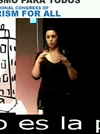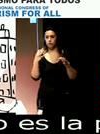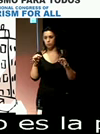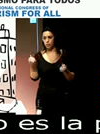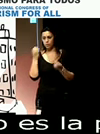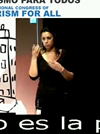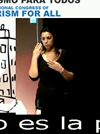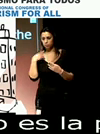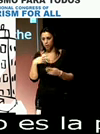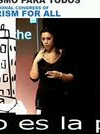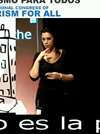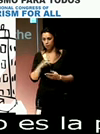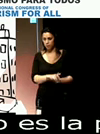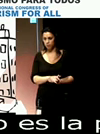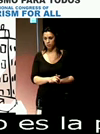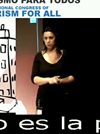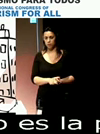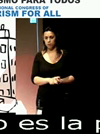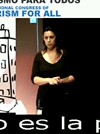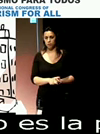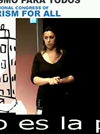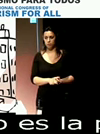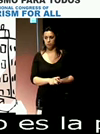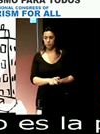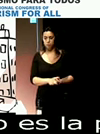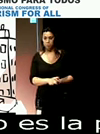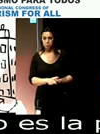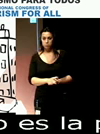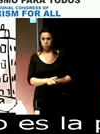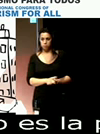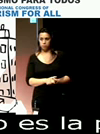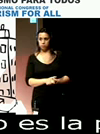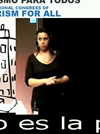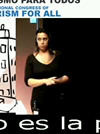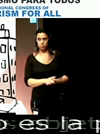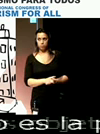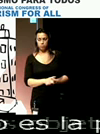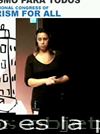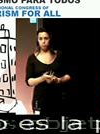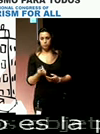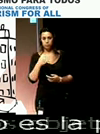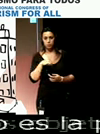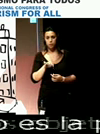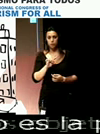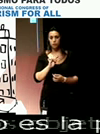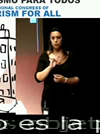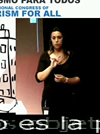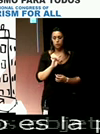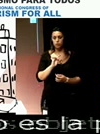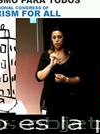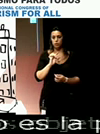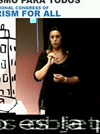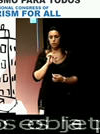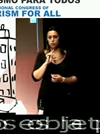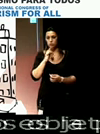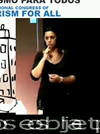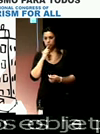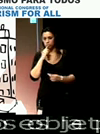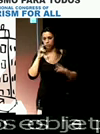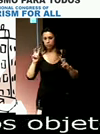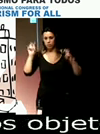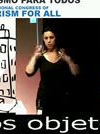obtaining, I presume, the information. We were based on the one-touch principle, because my friend said inclusive living is fair enough because